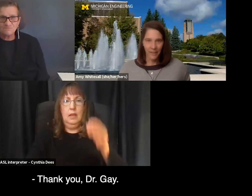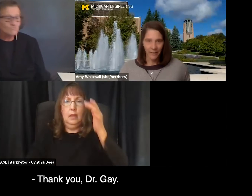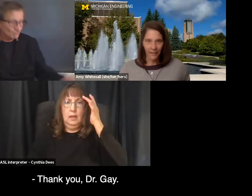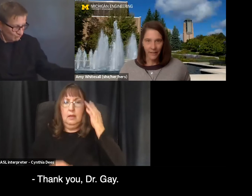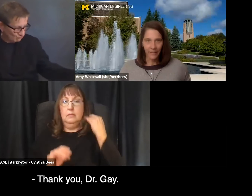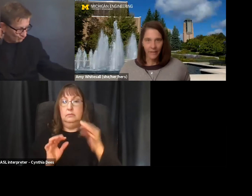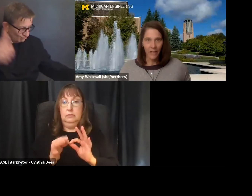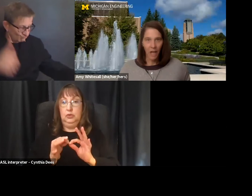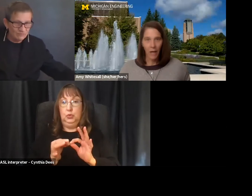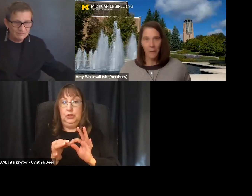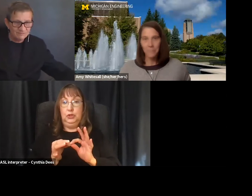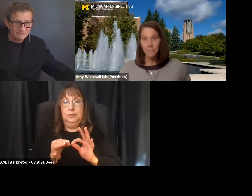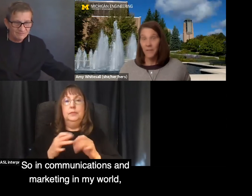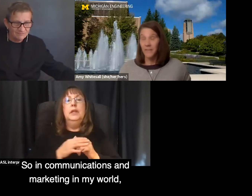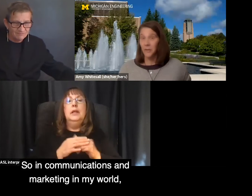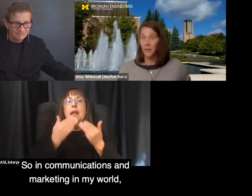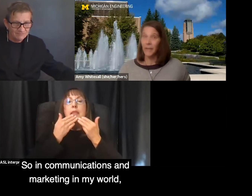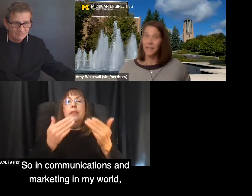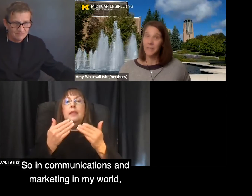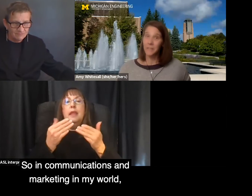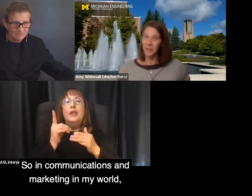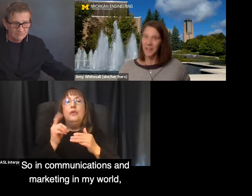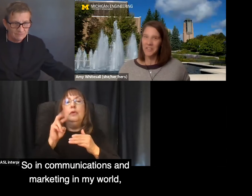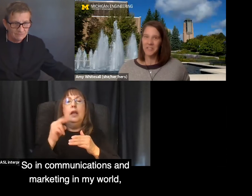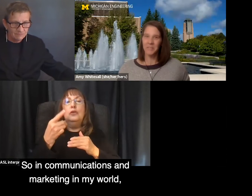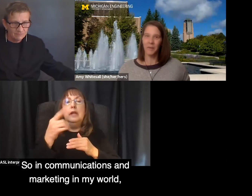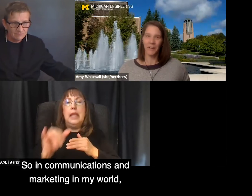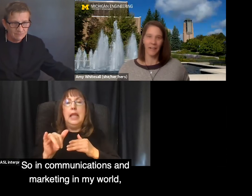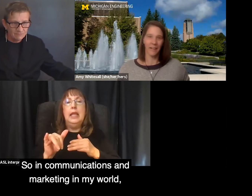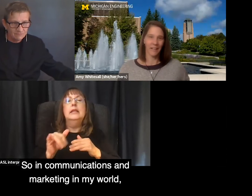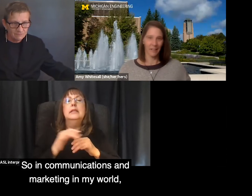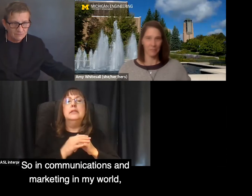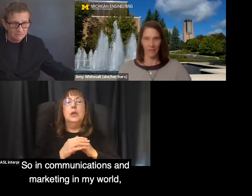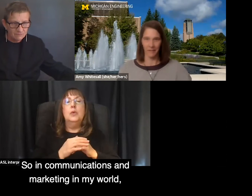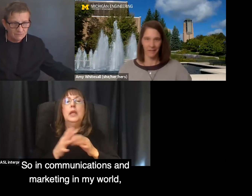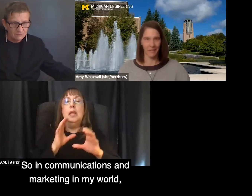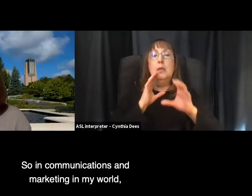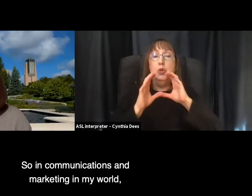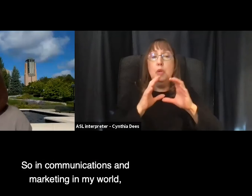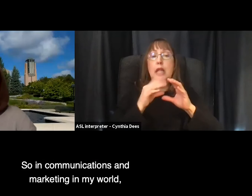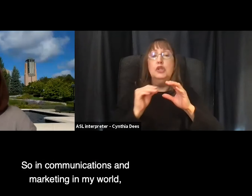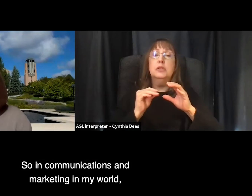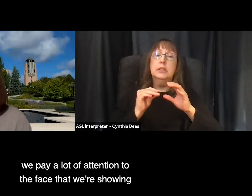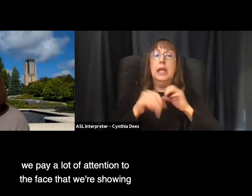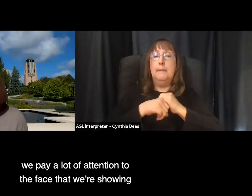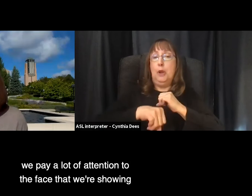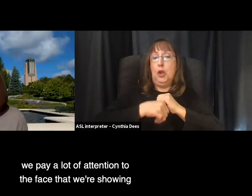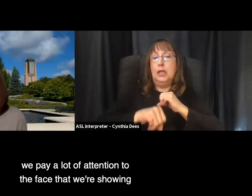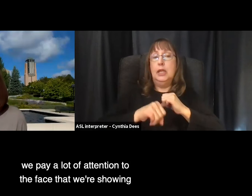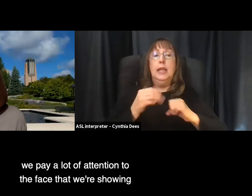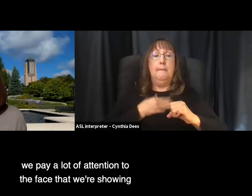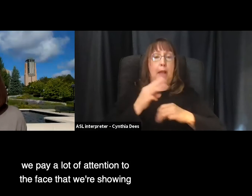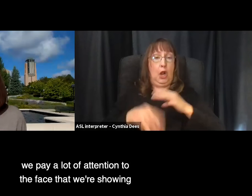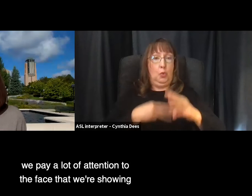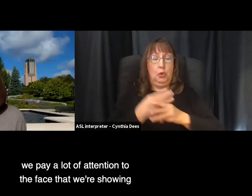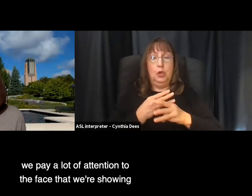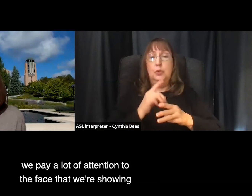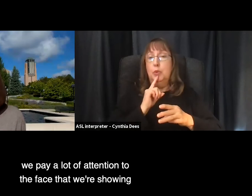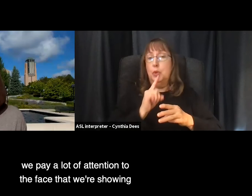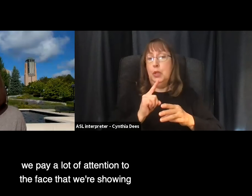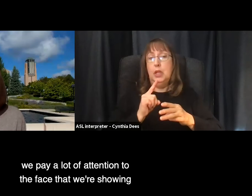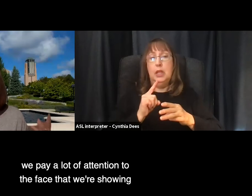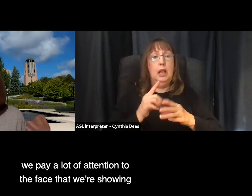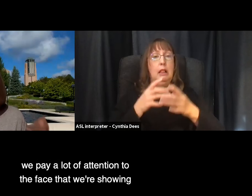Thank you, Dr. Gay. So in communications and marketing, in my world, we pay a lot of attention to